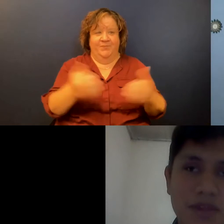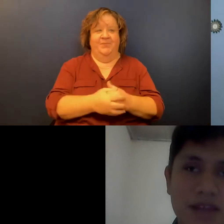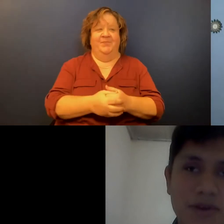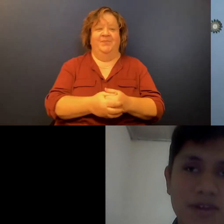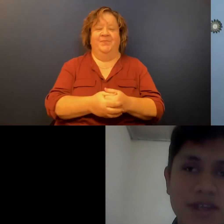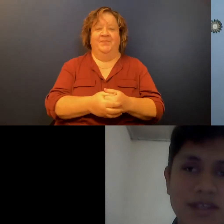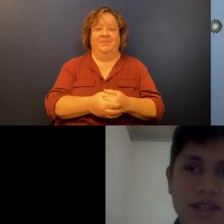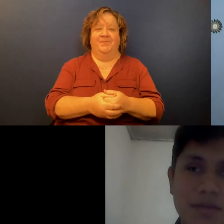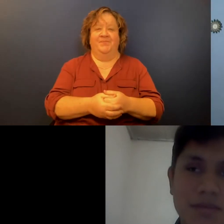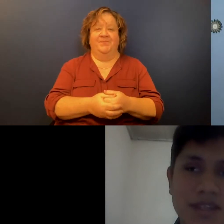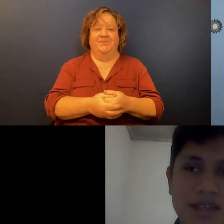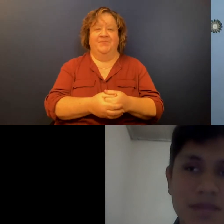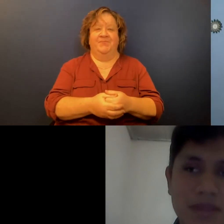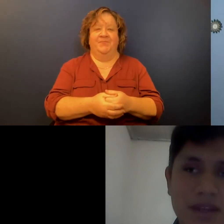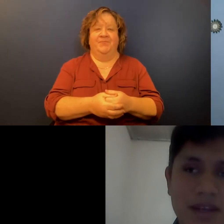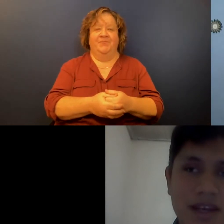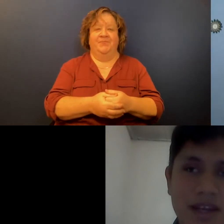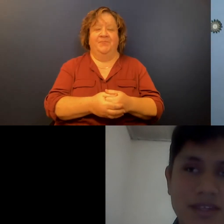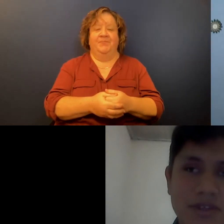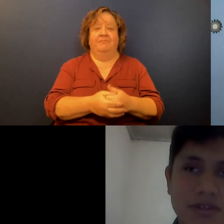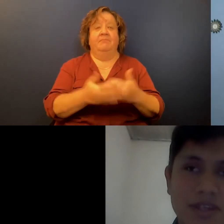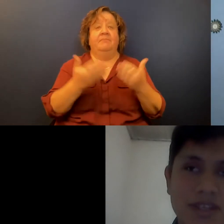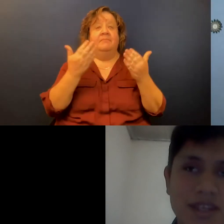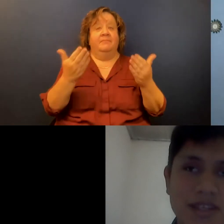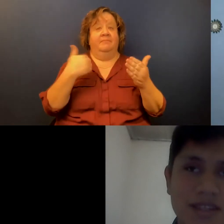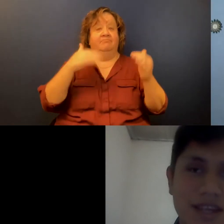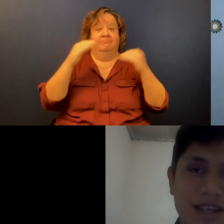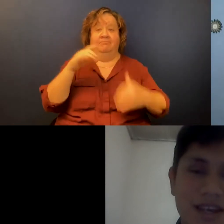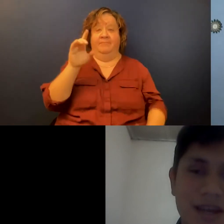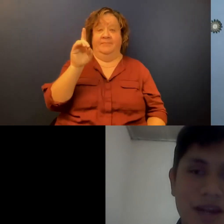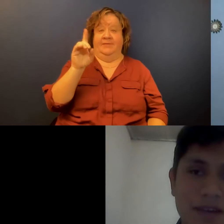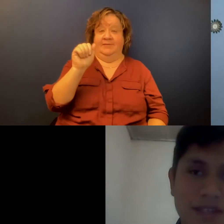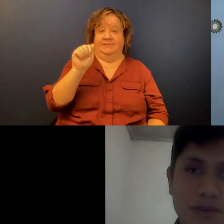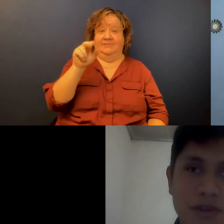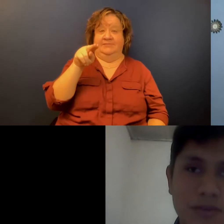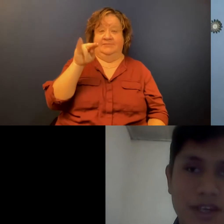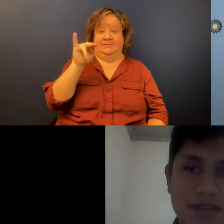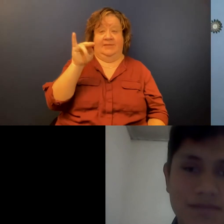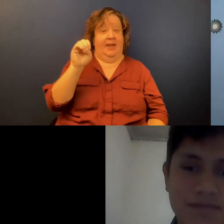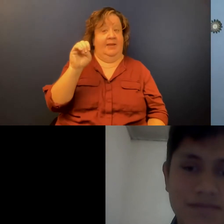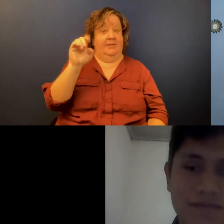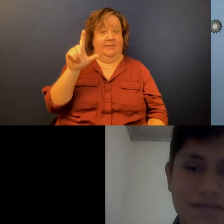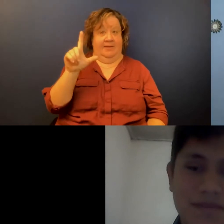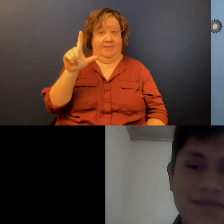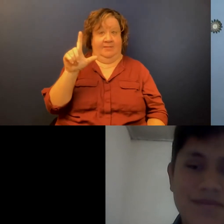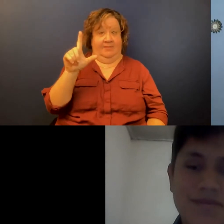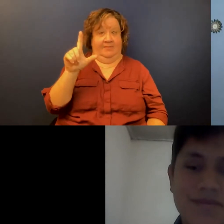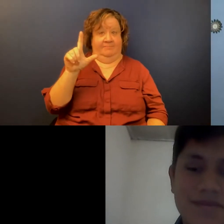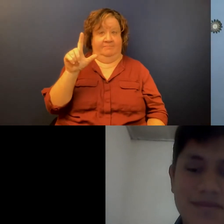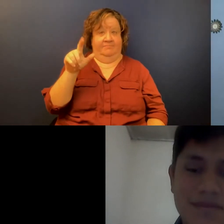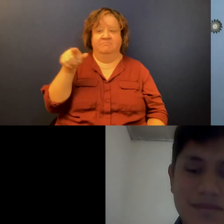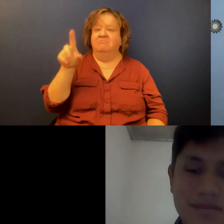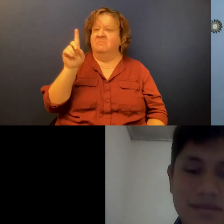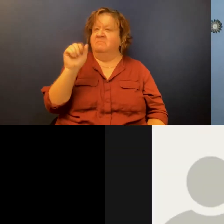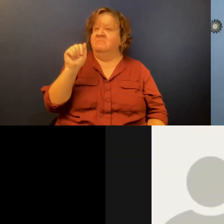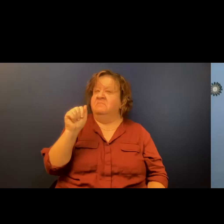floor to Daniel, who will be the moderator of this roundtable on stress-free recreation.